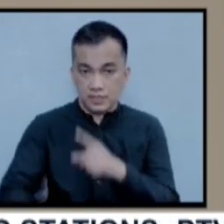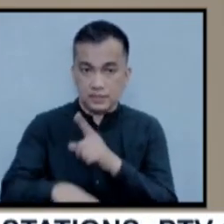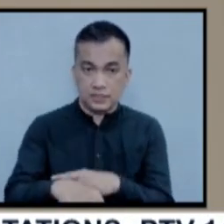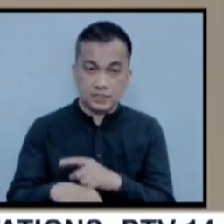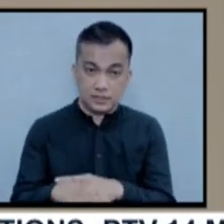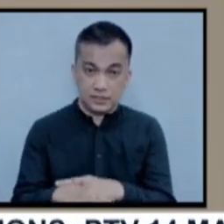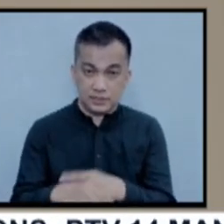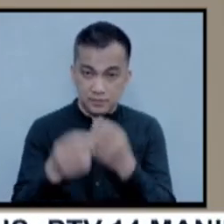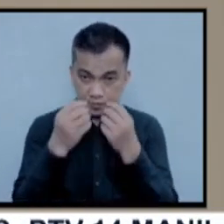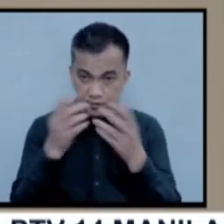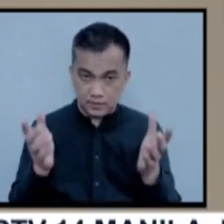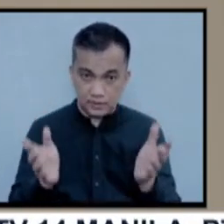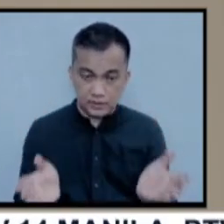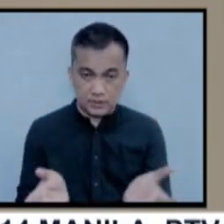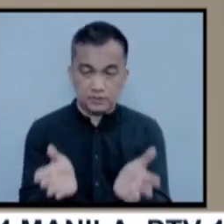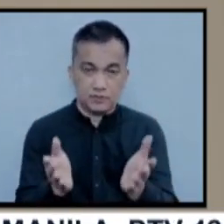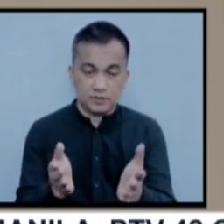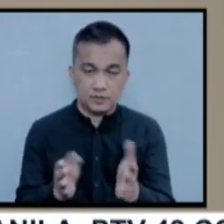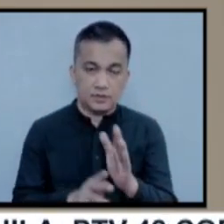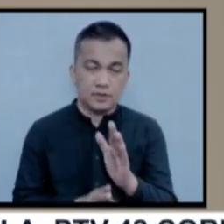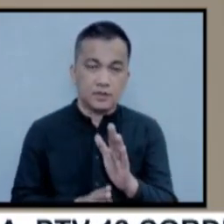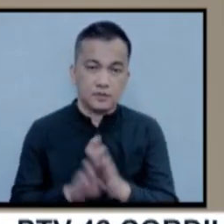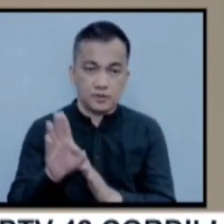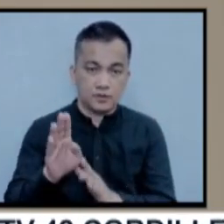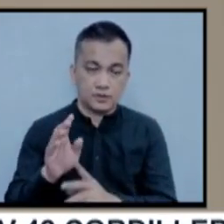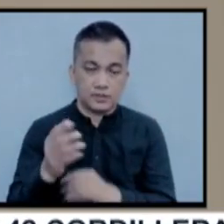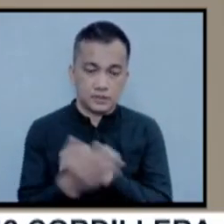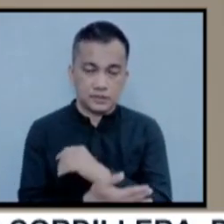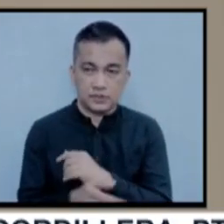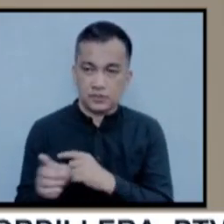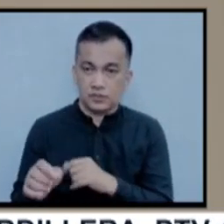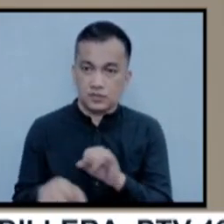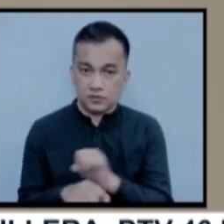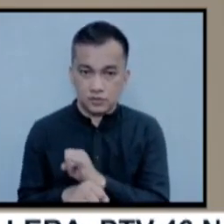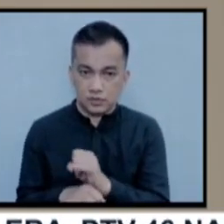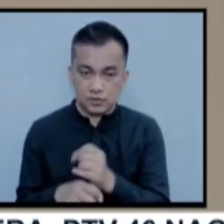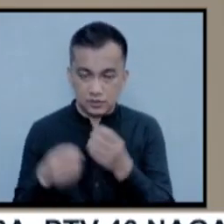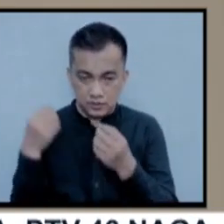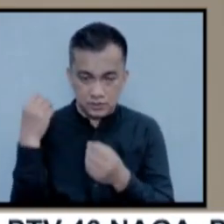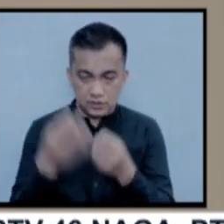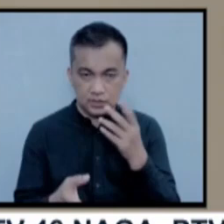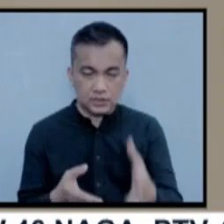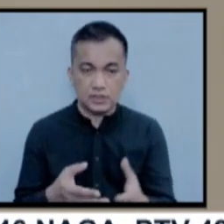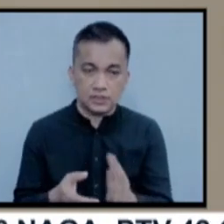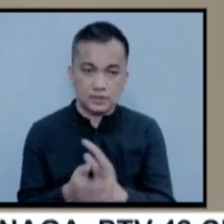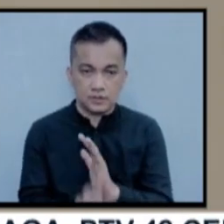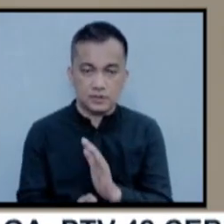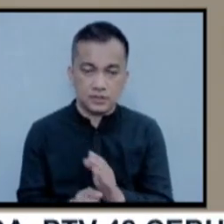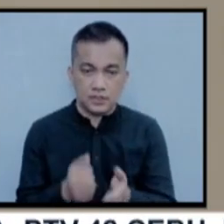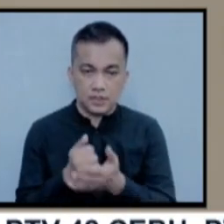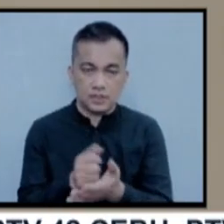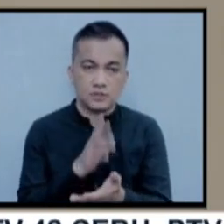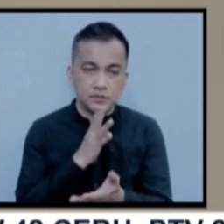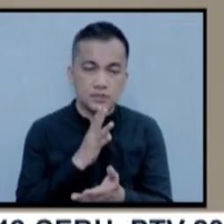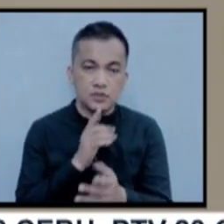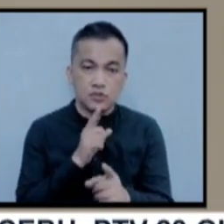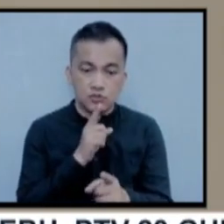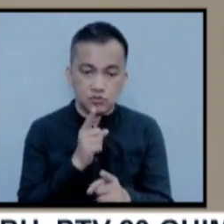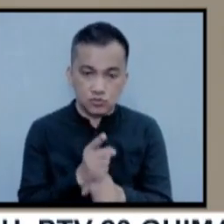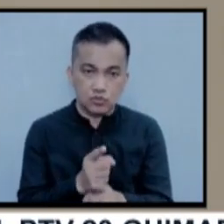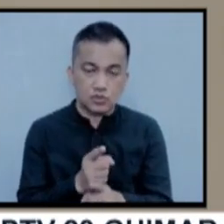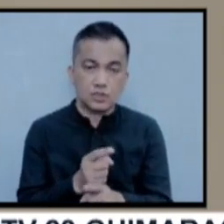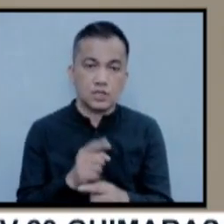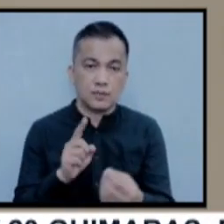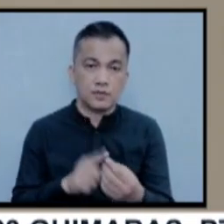of our society your dedication to lending expertise to help Speak the truth on matters of National